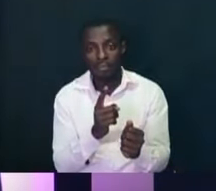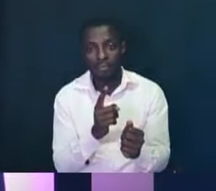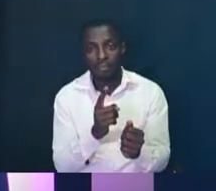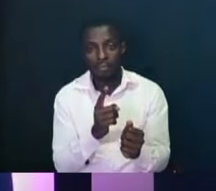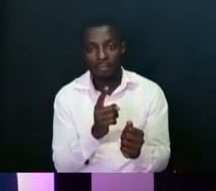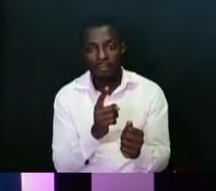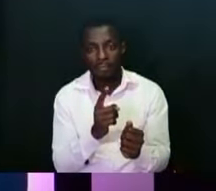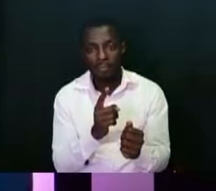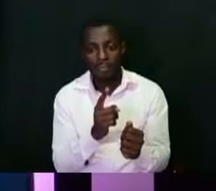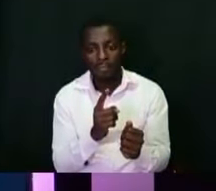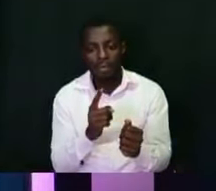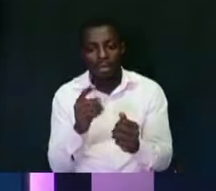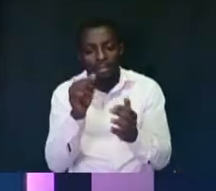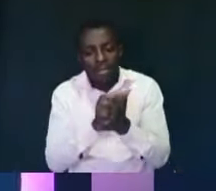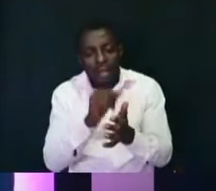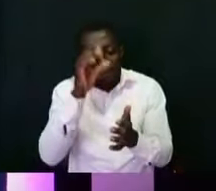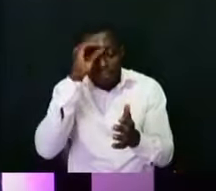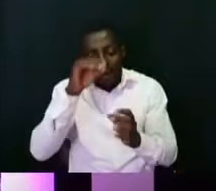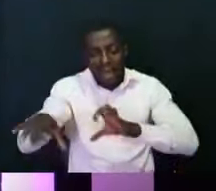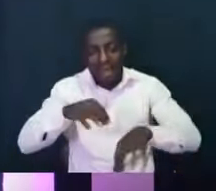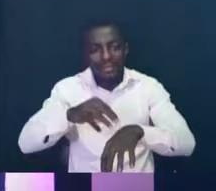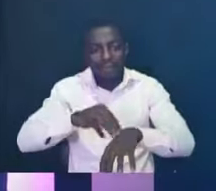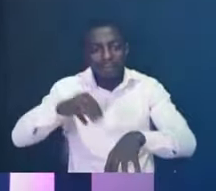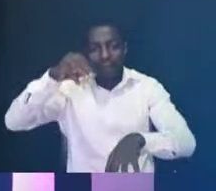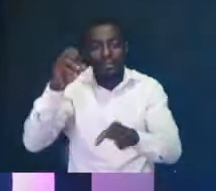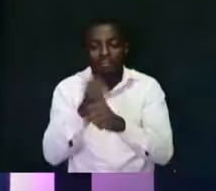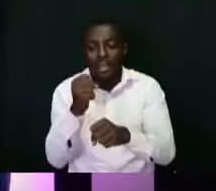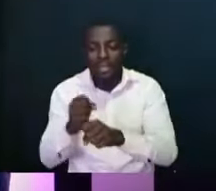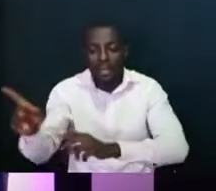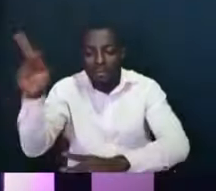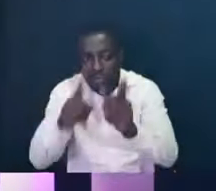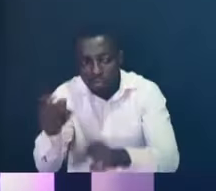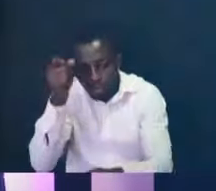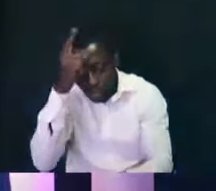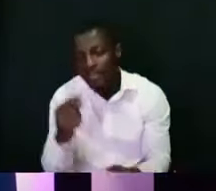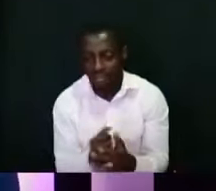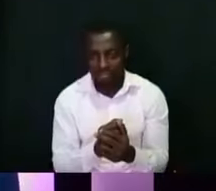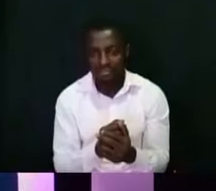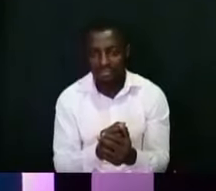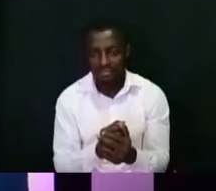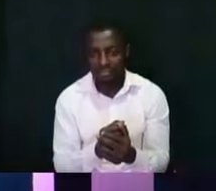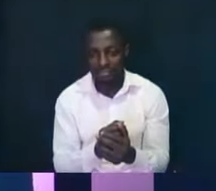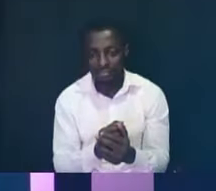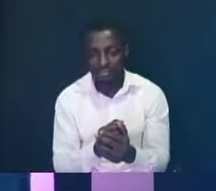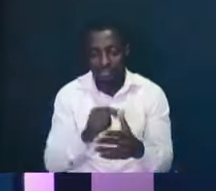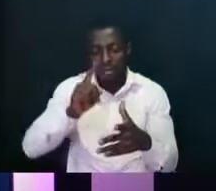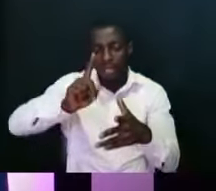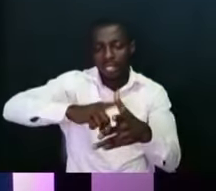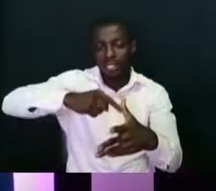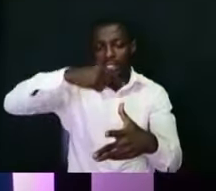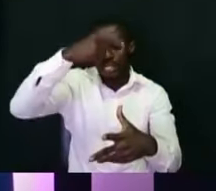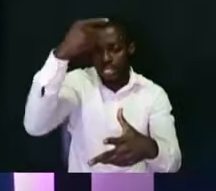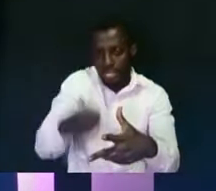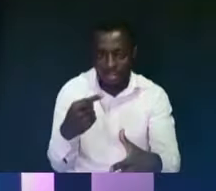ye no ama wohu edire wa. The next word there that begins the verse 12 is but. Na kasefua